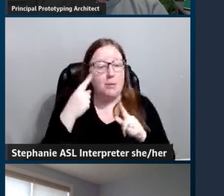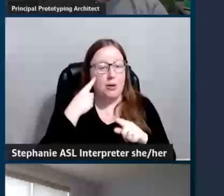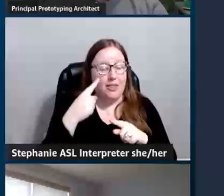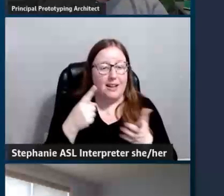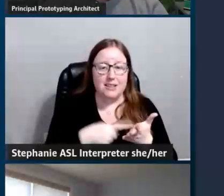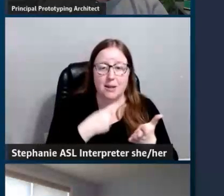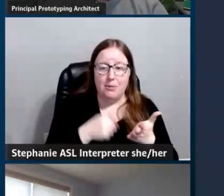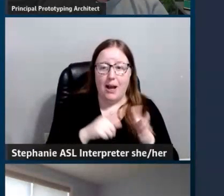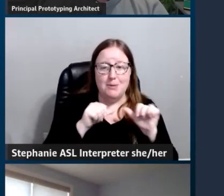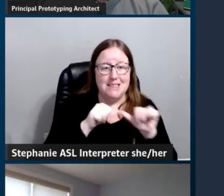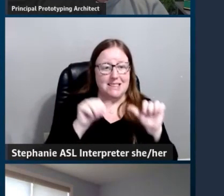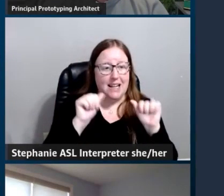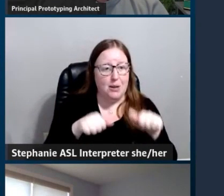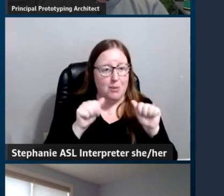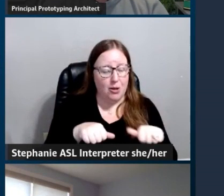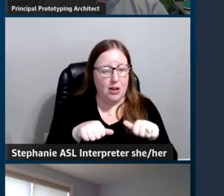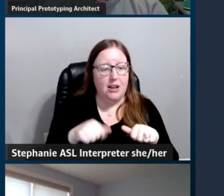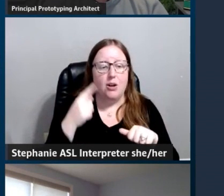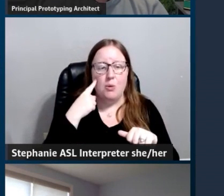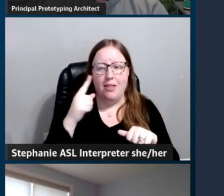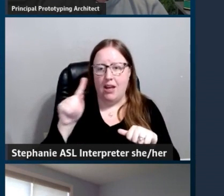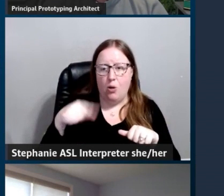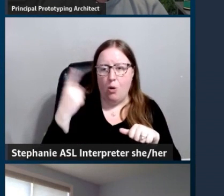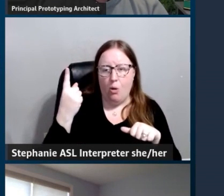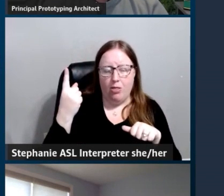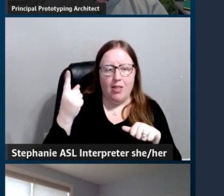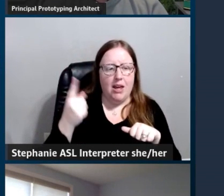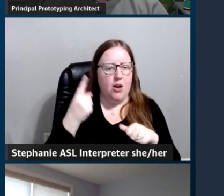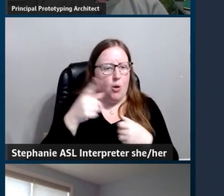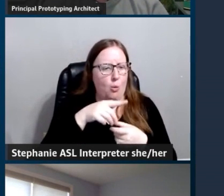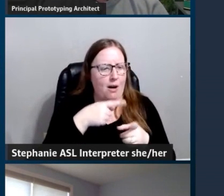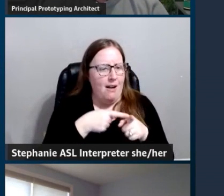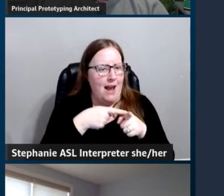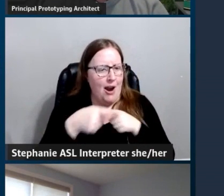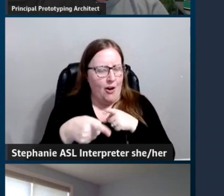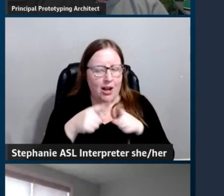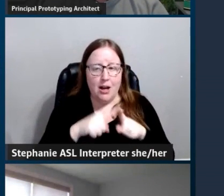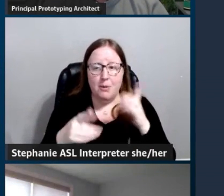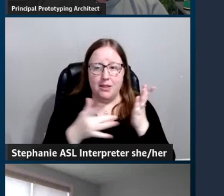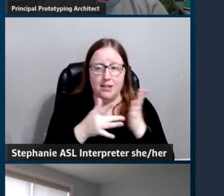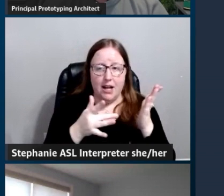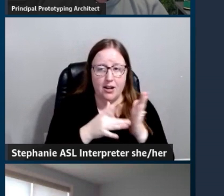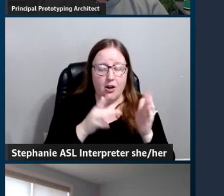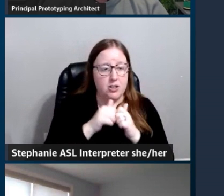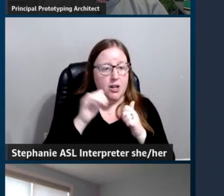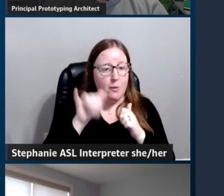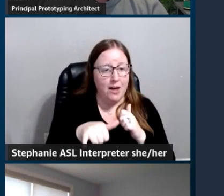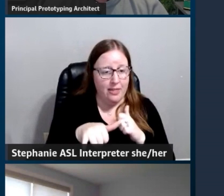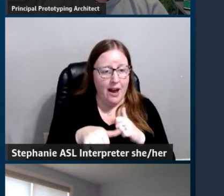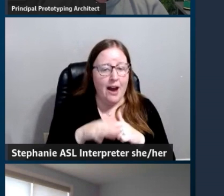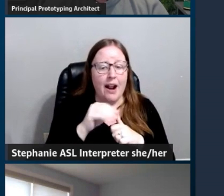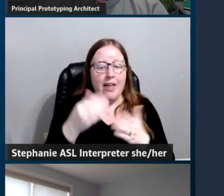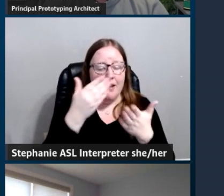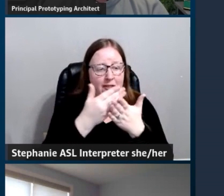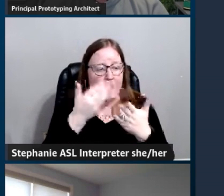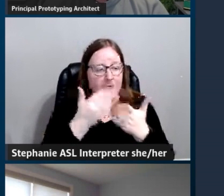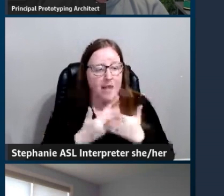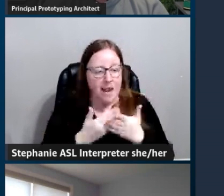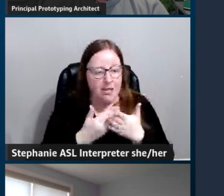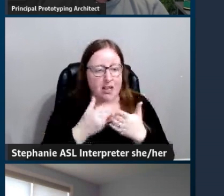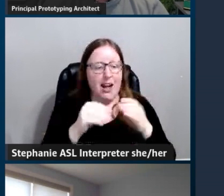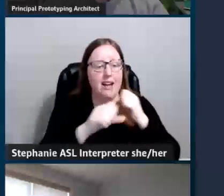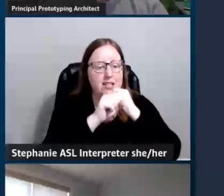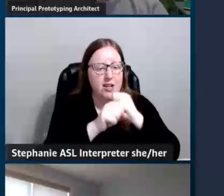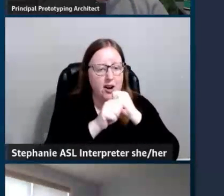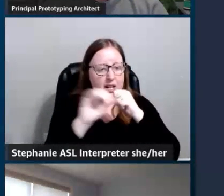think of sustainability and we think of just like one area of it, but the technology behind this and the verification and the security behind